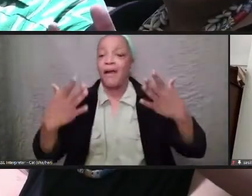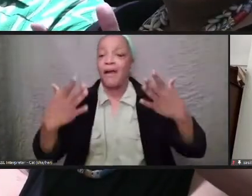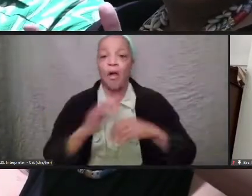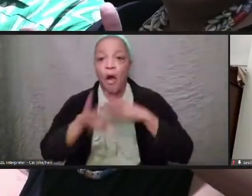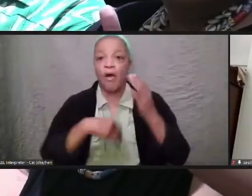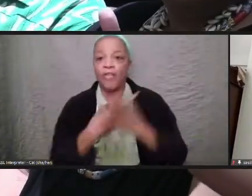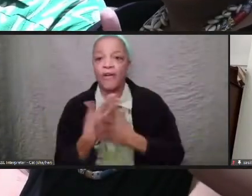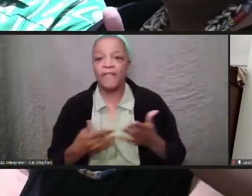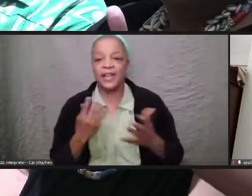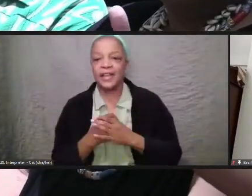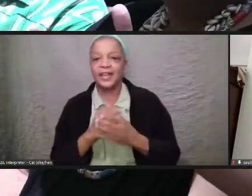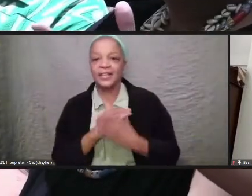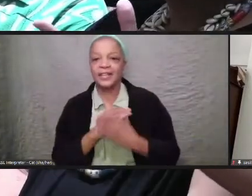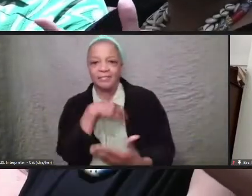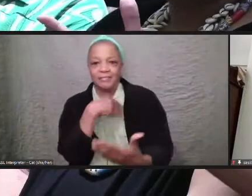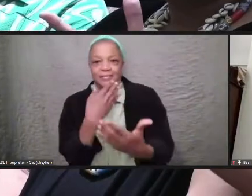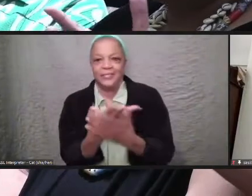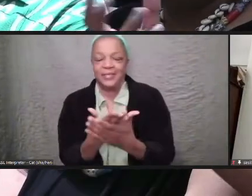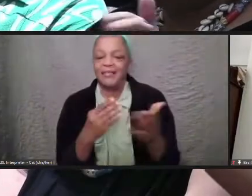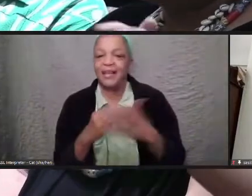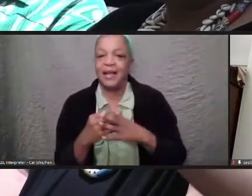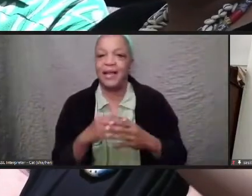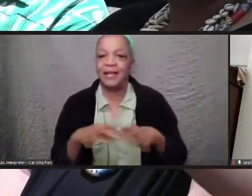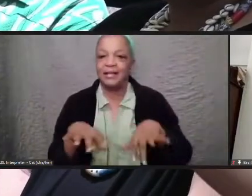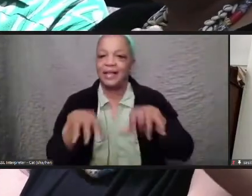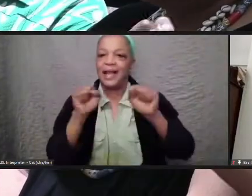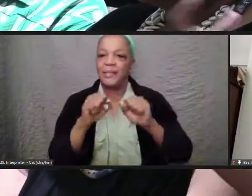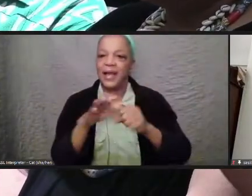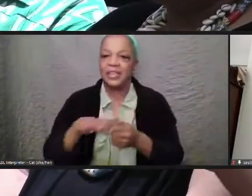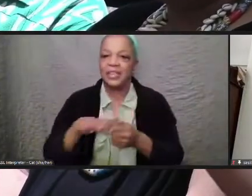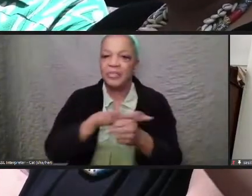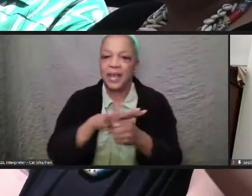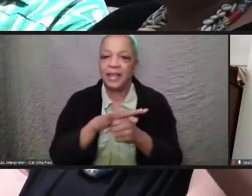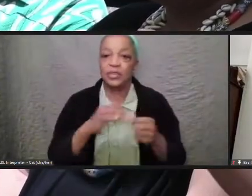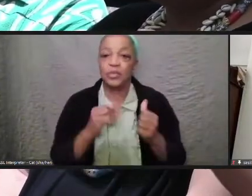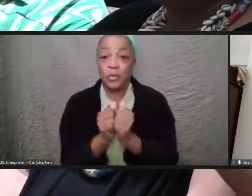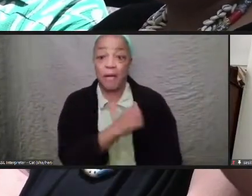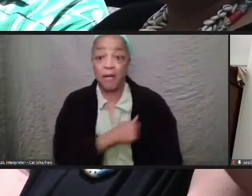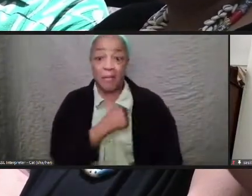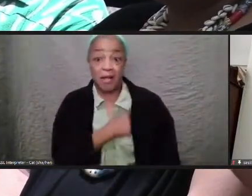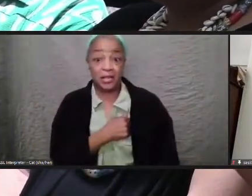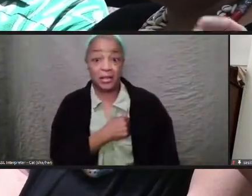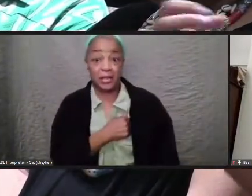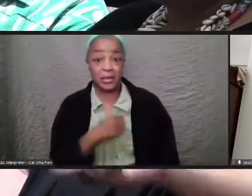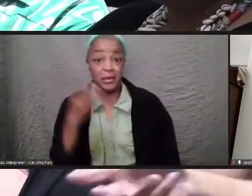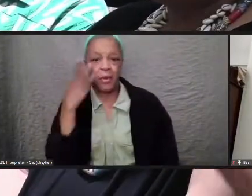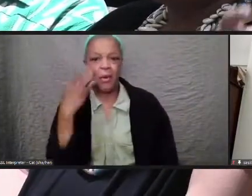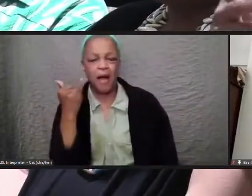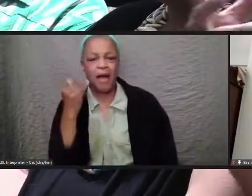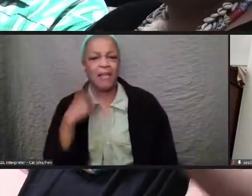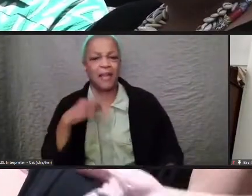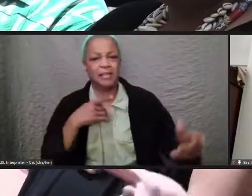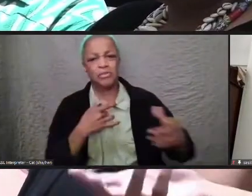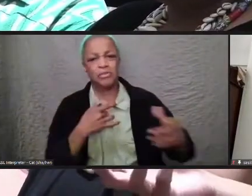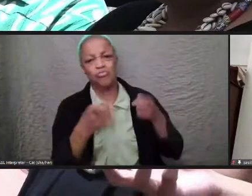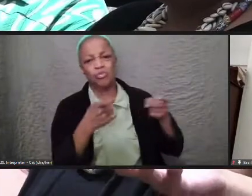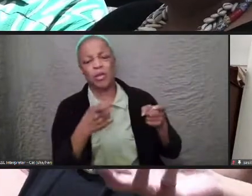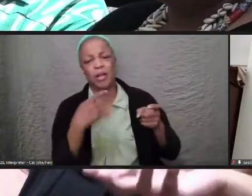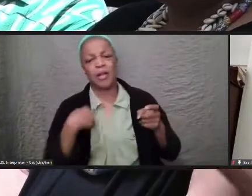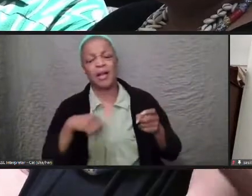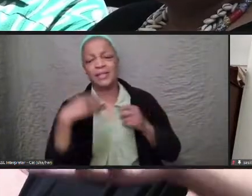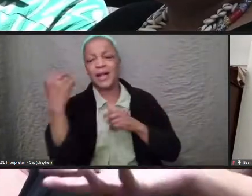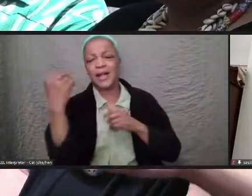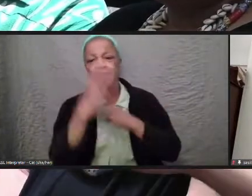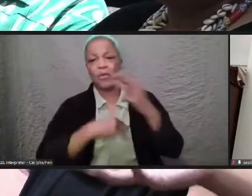take up space unapologetically because bodies are always controlled in the outside world. So these plays are very conscious of what